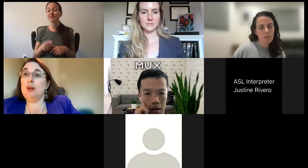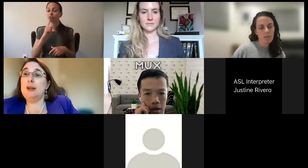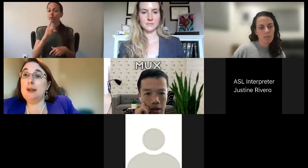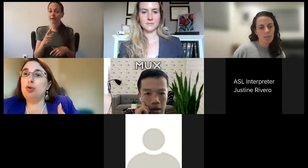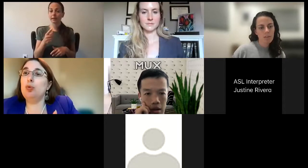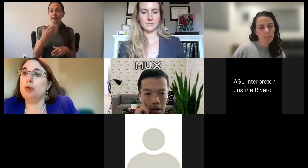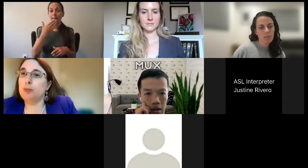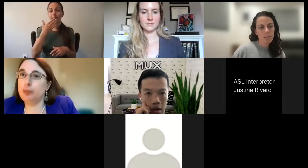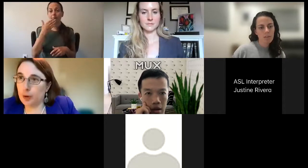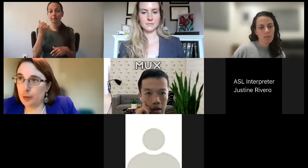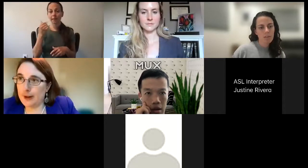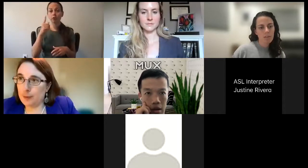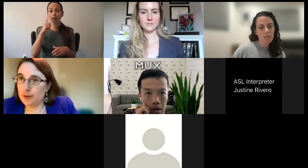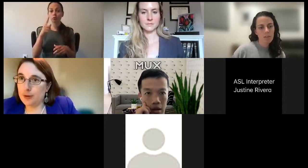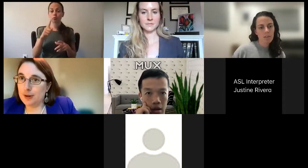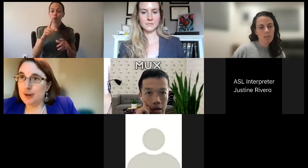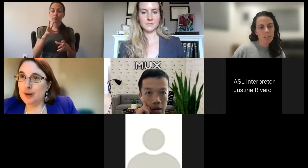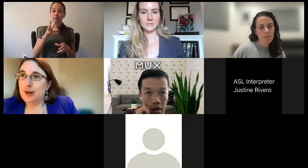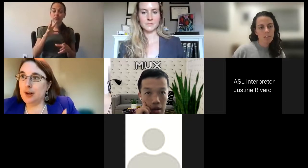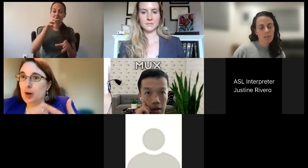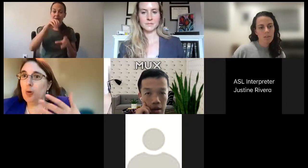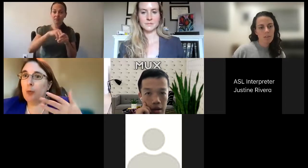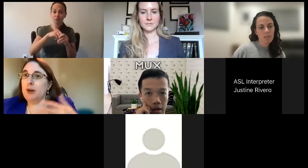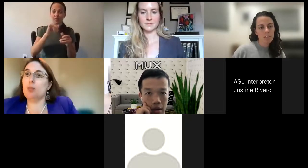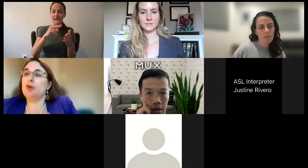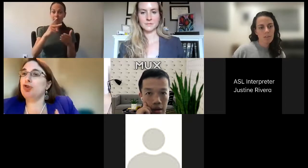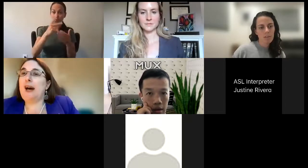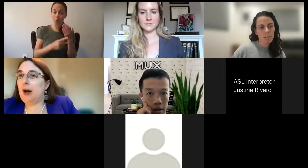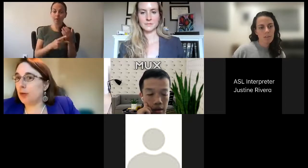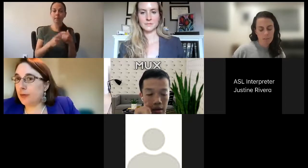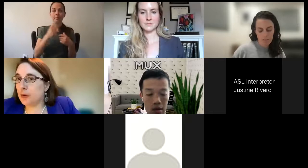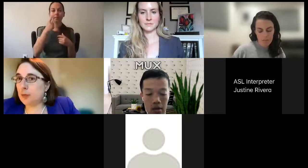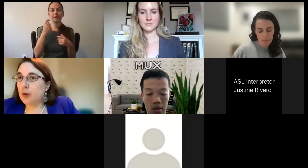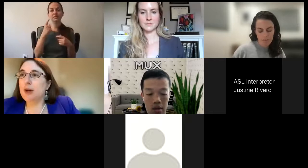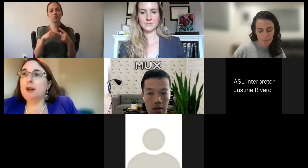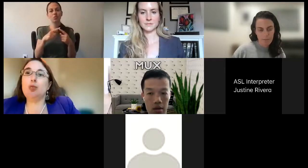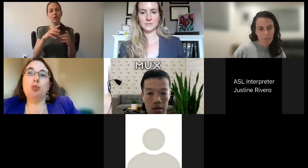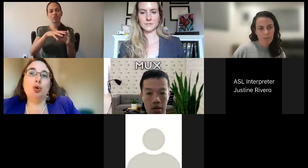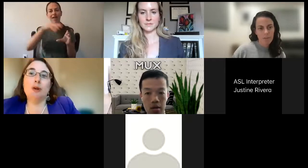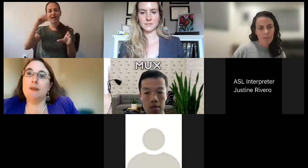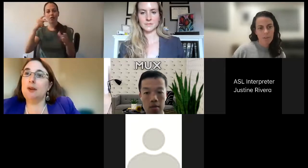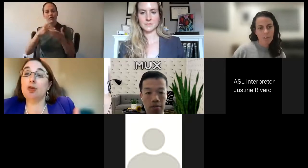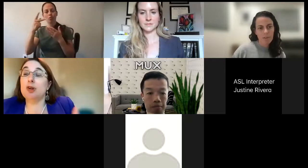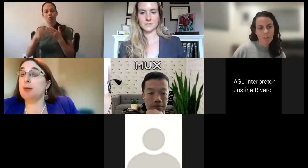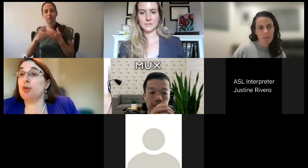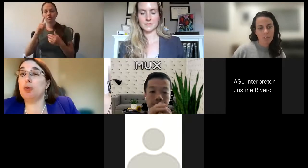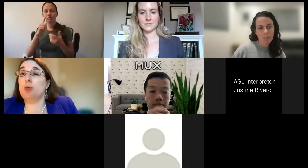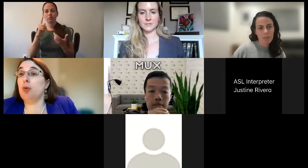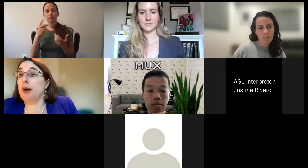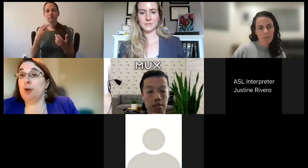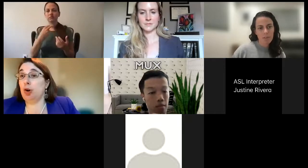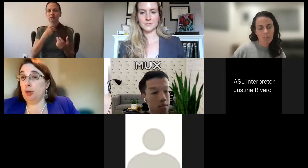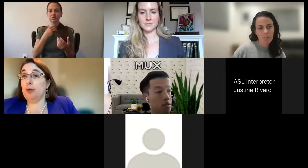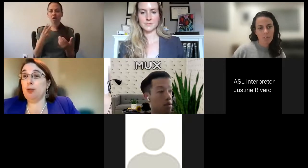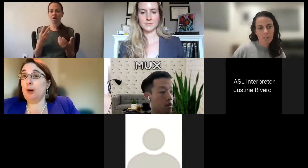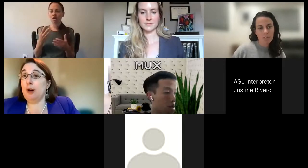to get into those programs, because once you're out of them, it's really, then you're stuck in between this rock